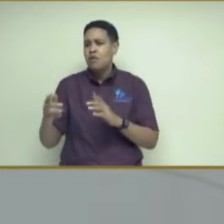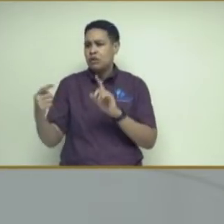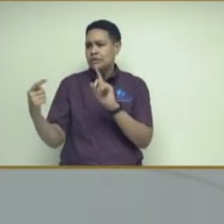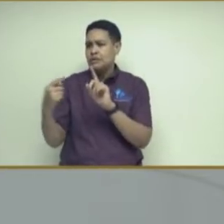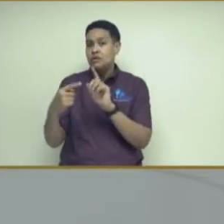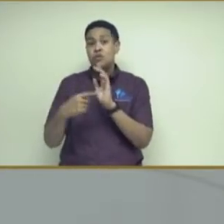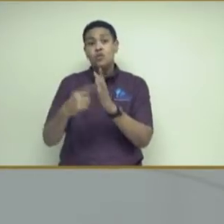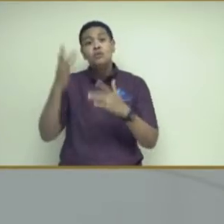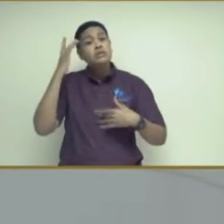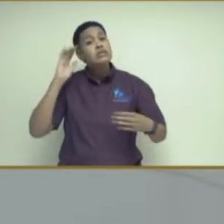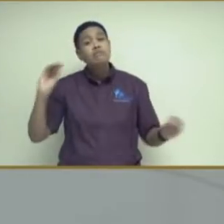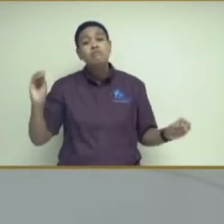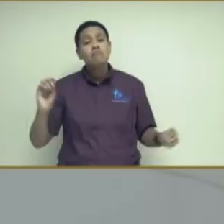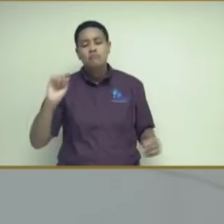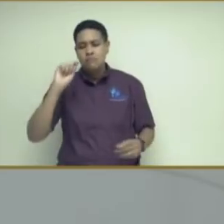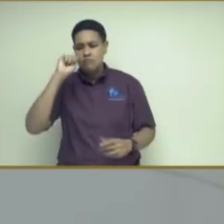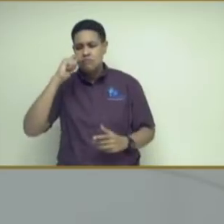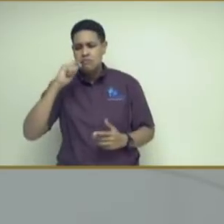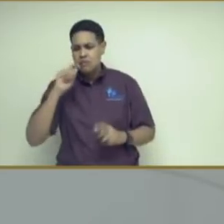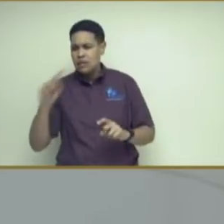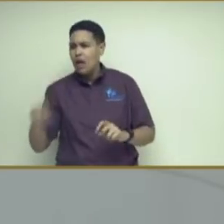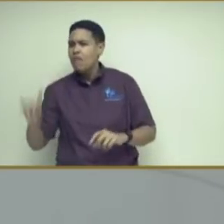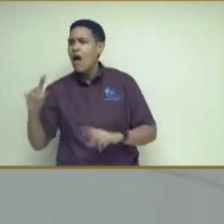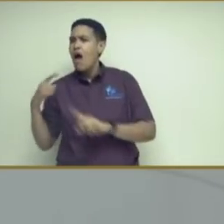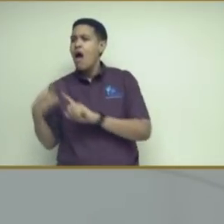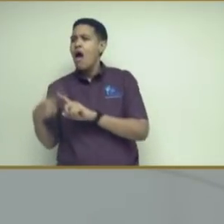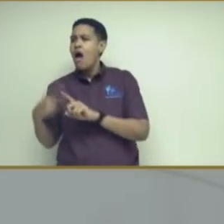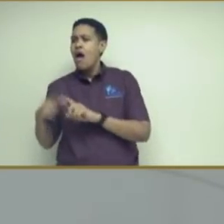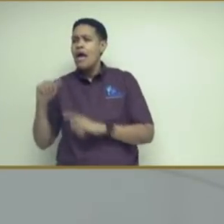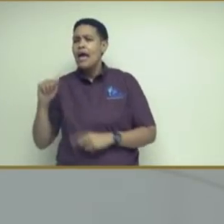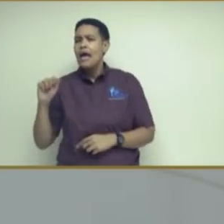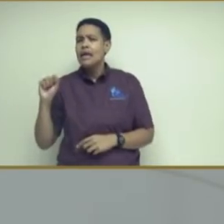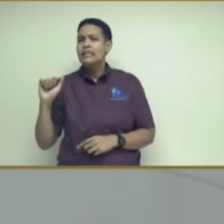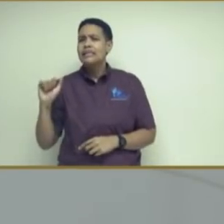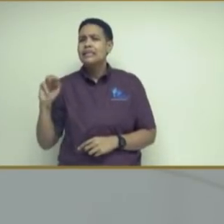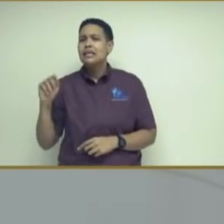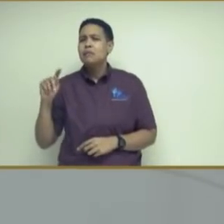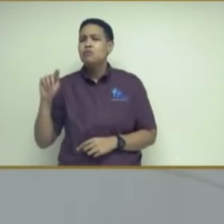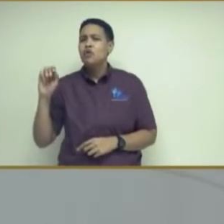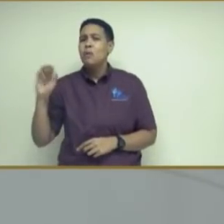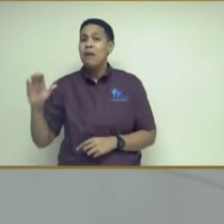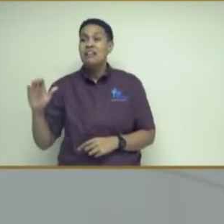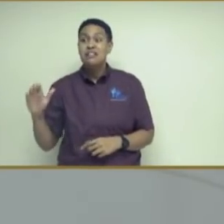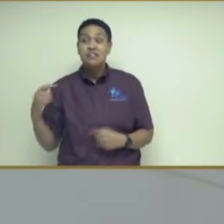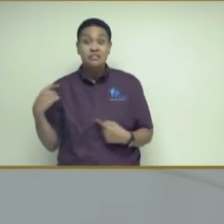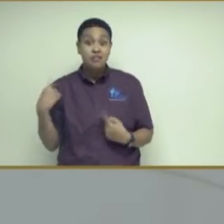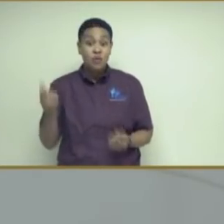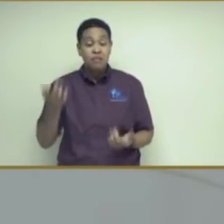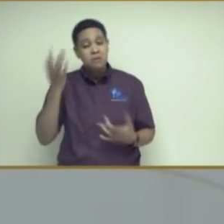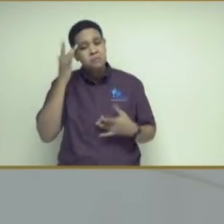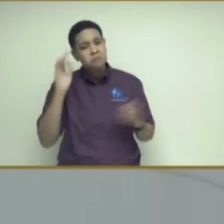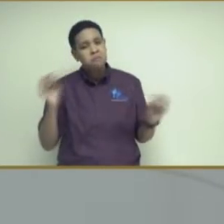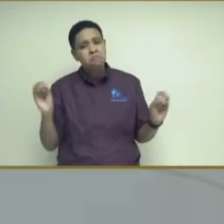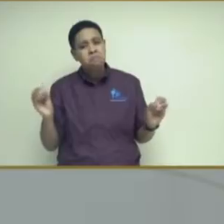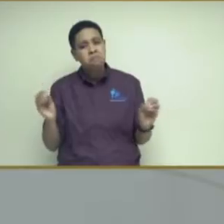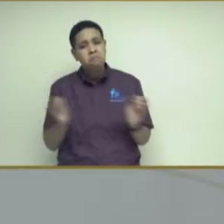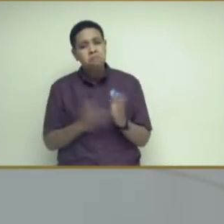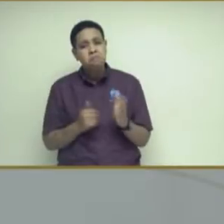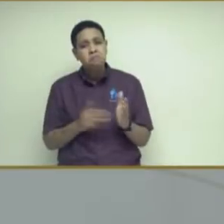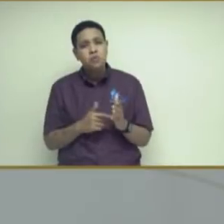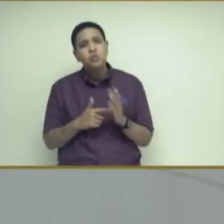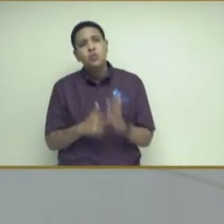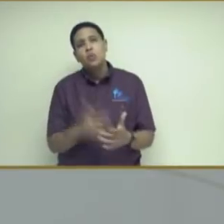case, and that person has remained without symptoms up until now. Now, in terms of